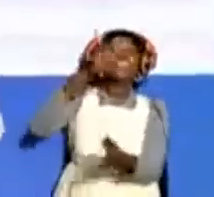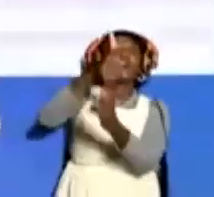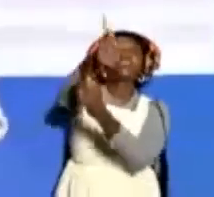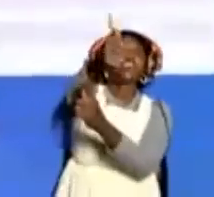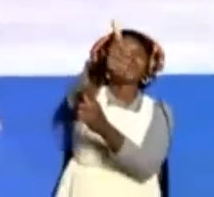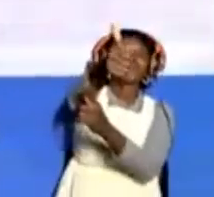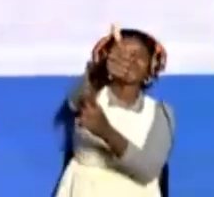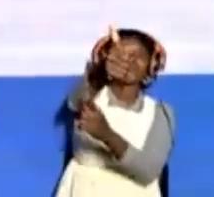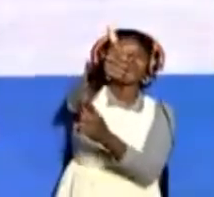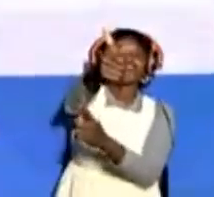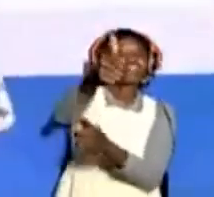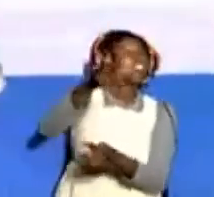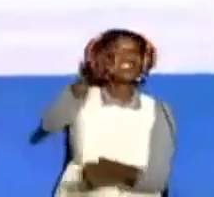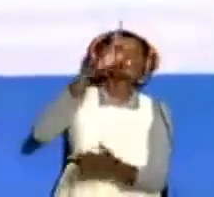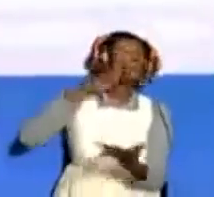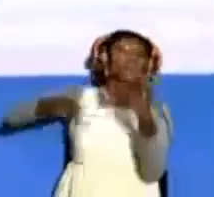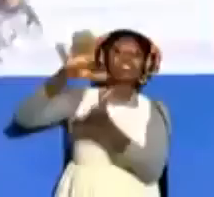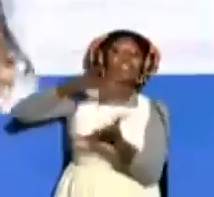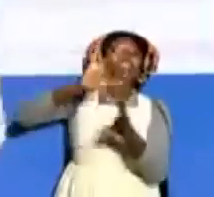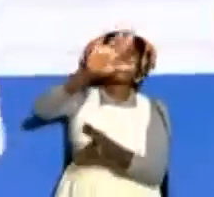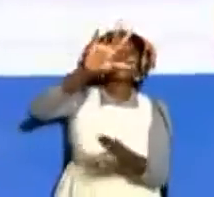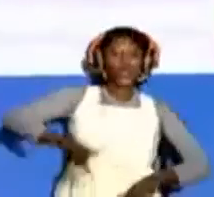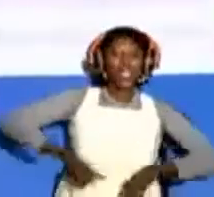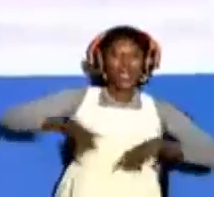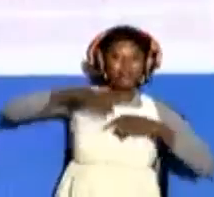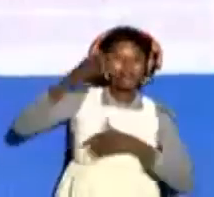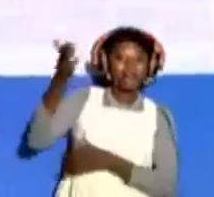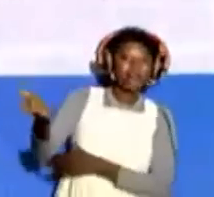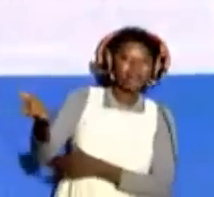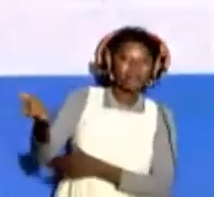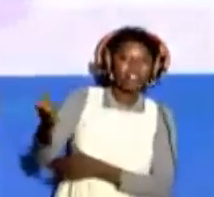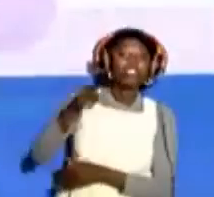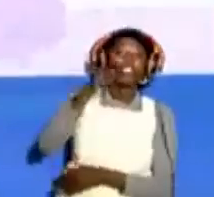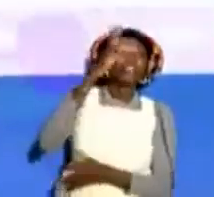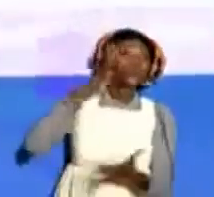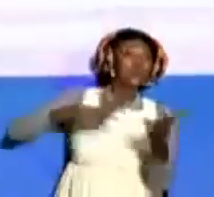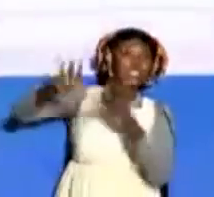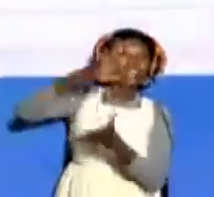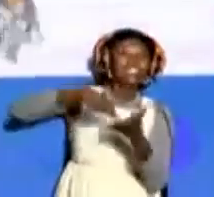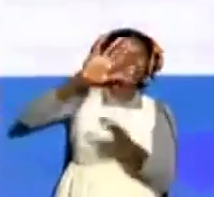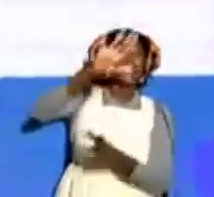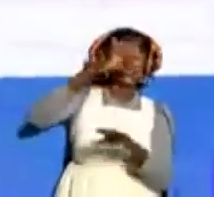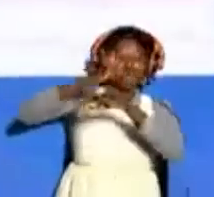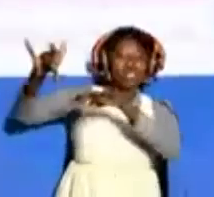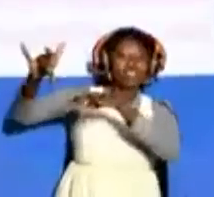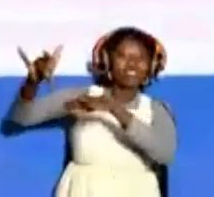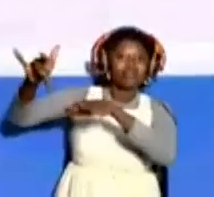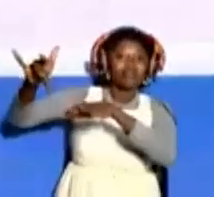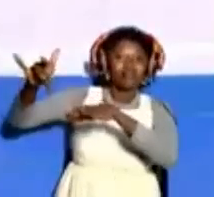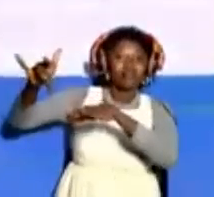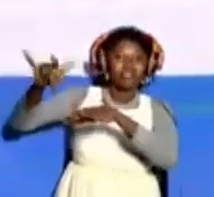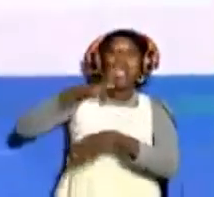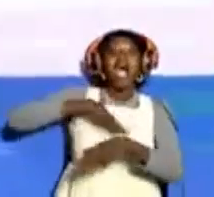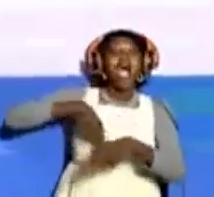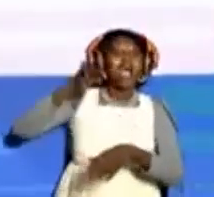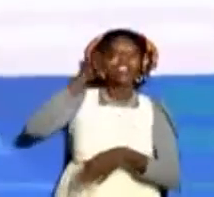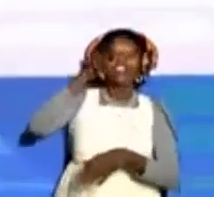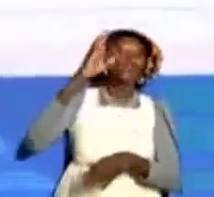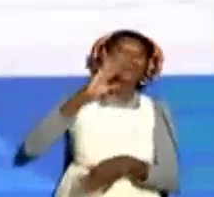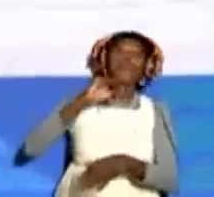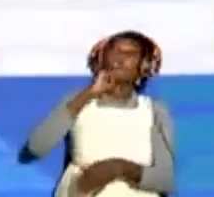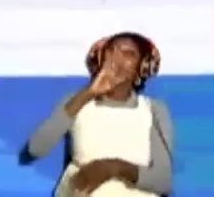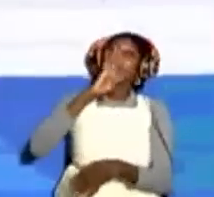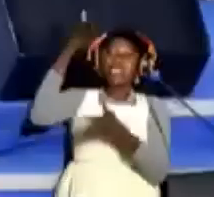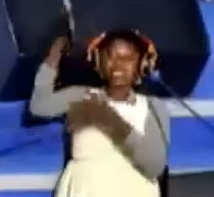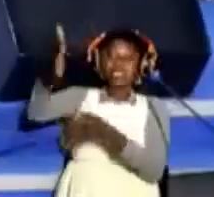life. You only scatter your destiny. You will scatter your space. And you will no longer